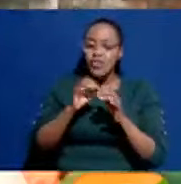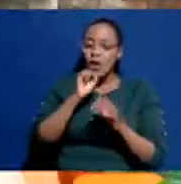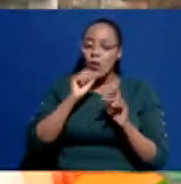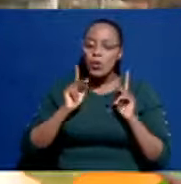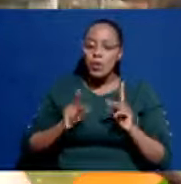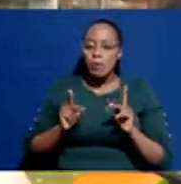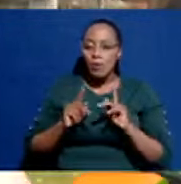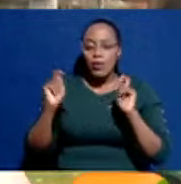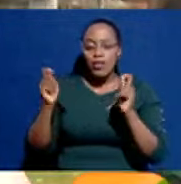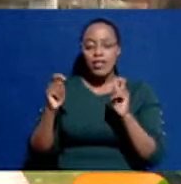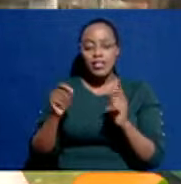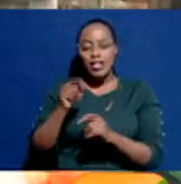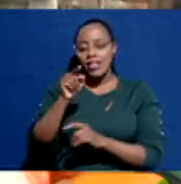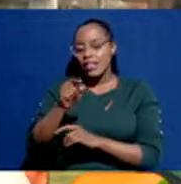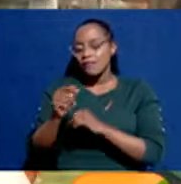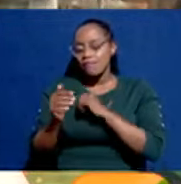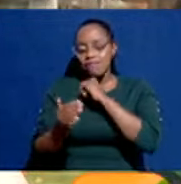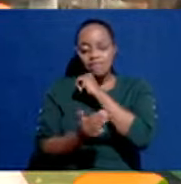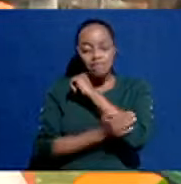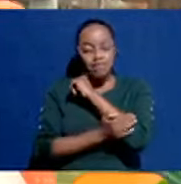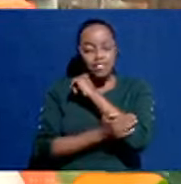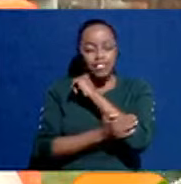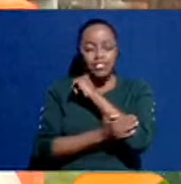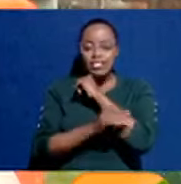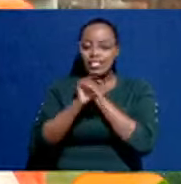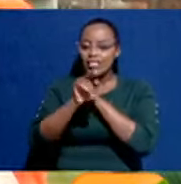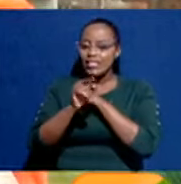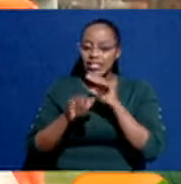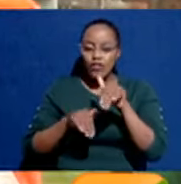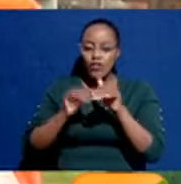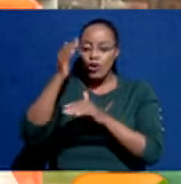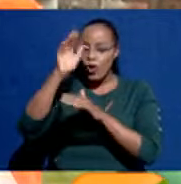It's very pathetic. It's very ungodly.